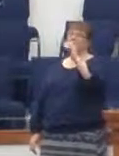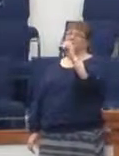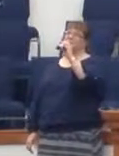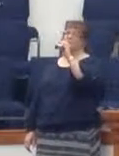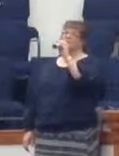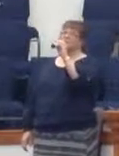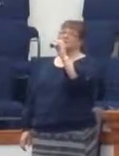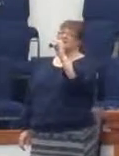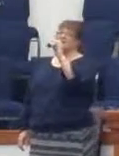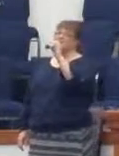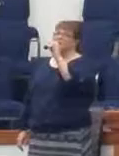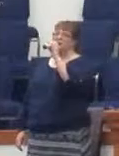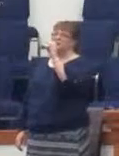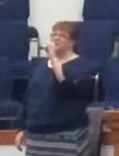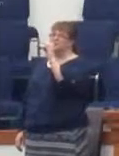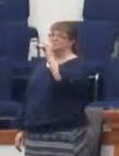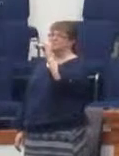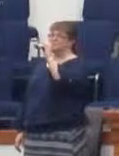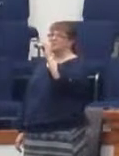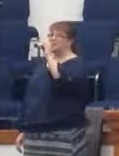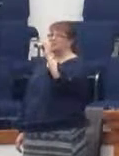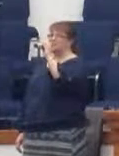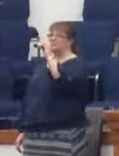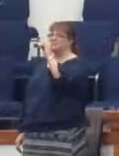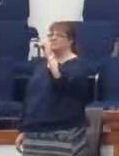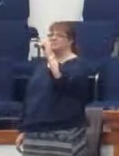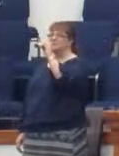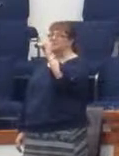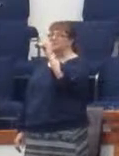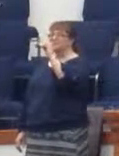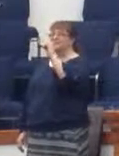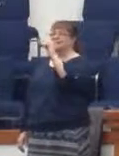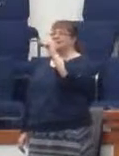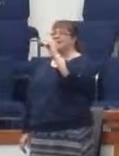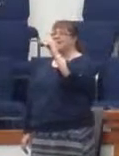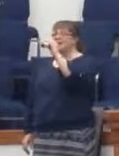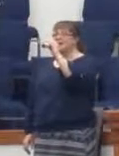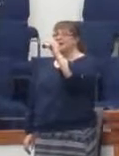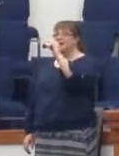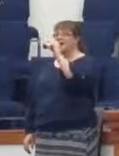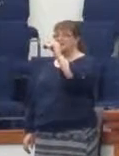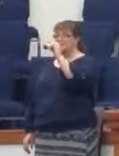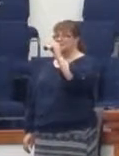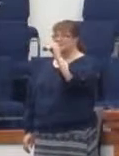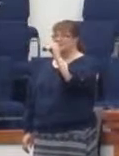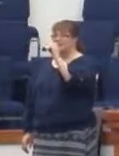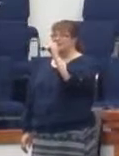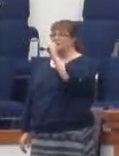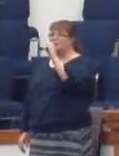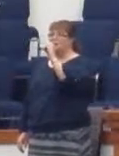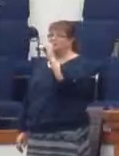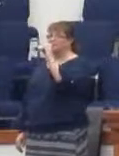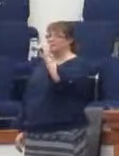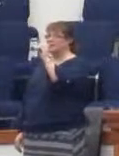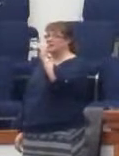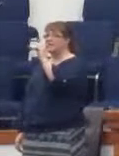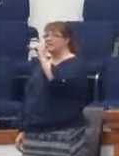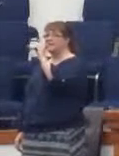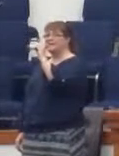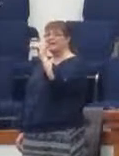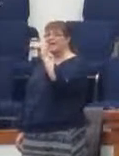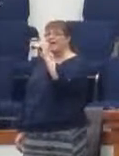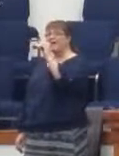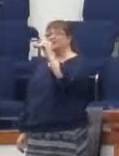One day four men brought a crippled man to Jesus. Still and lifeless, he laid upon his